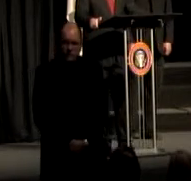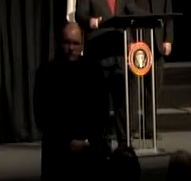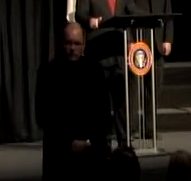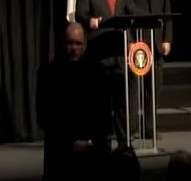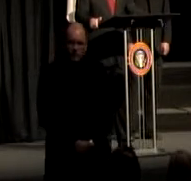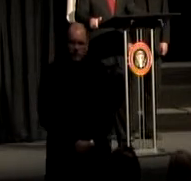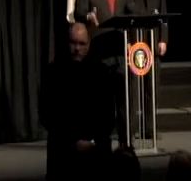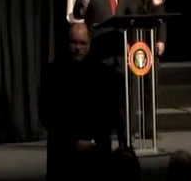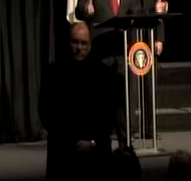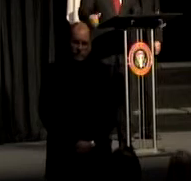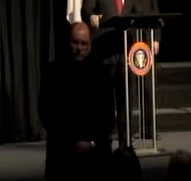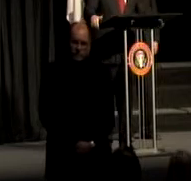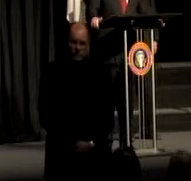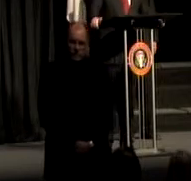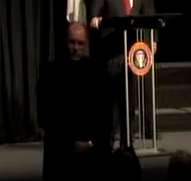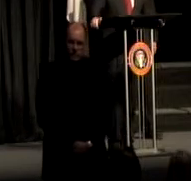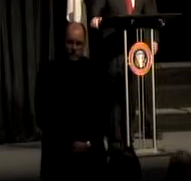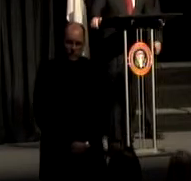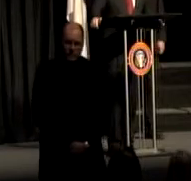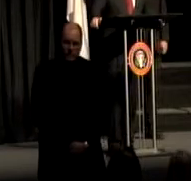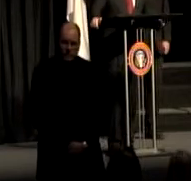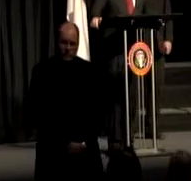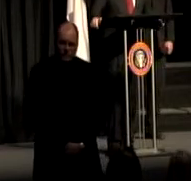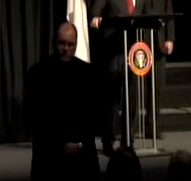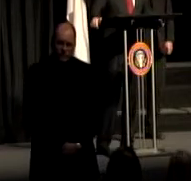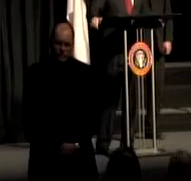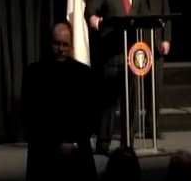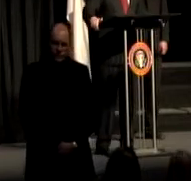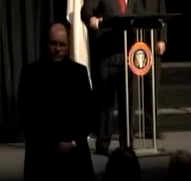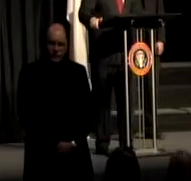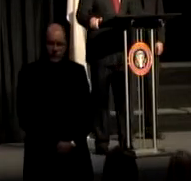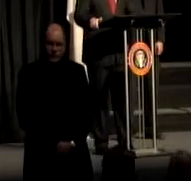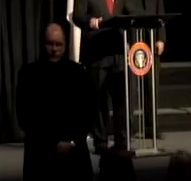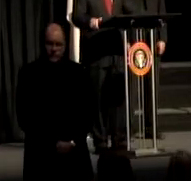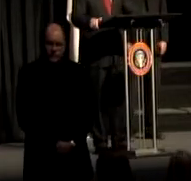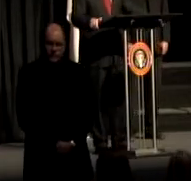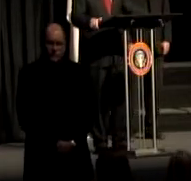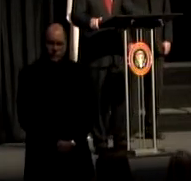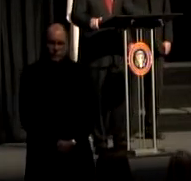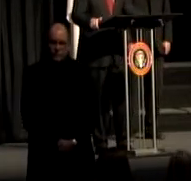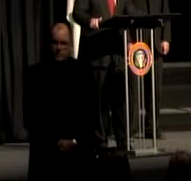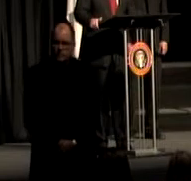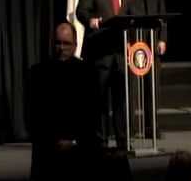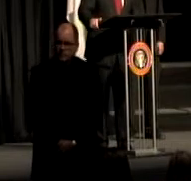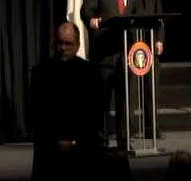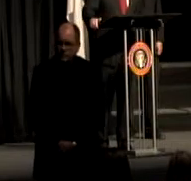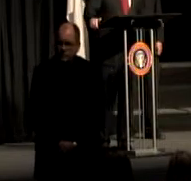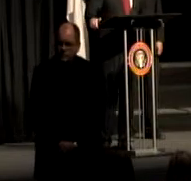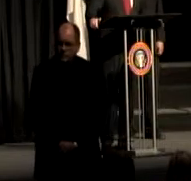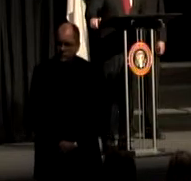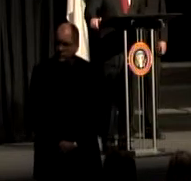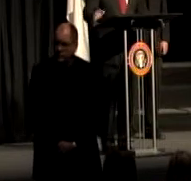and then I get to preach I don't want to be called a preacher because I don't want to be your preacher